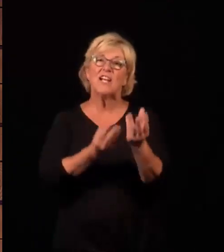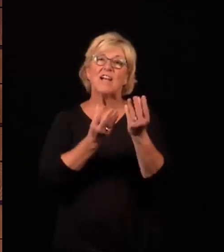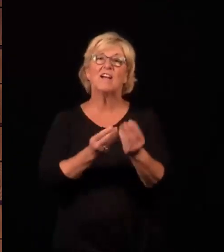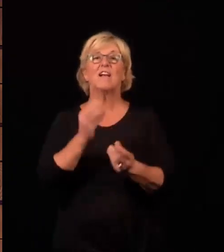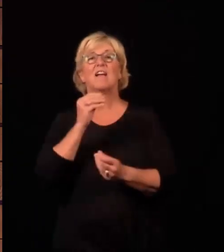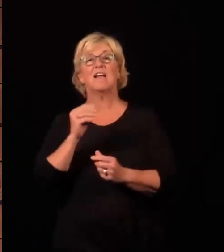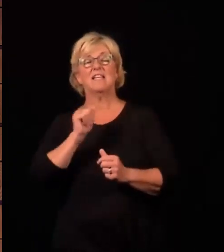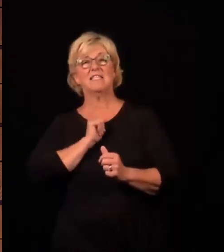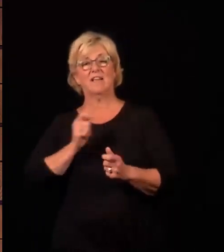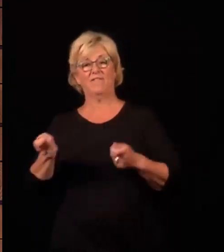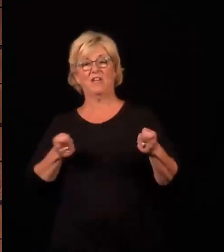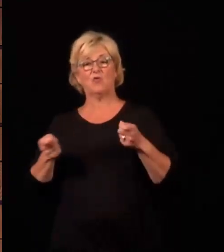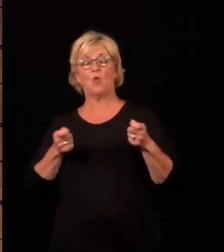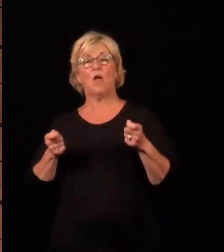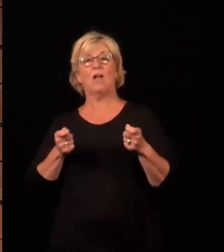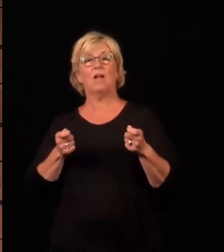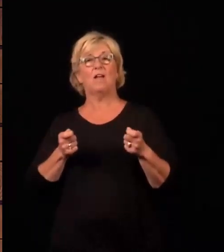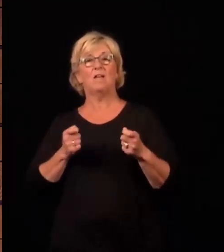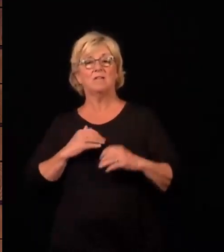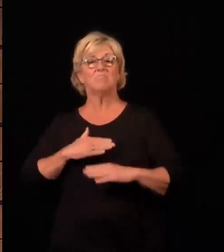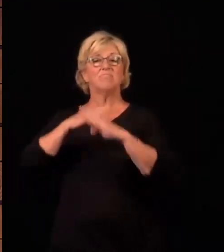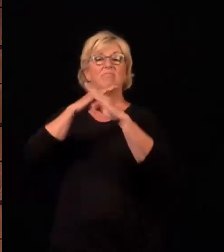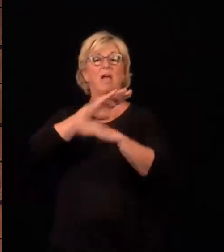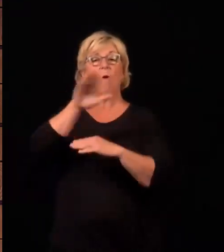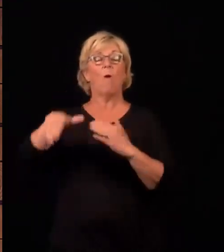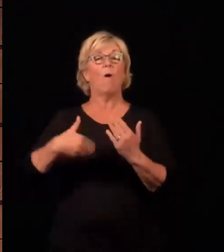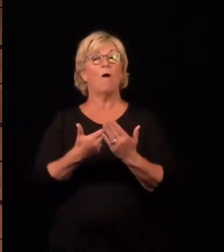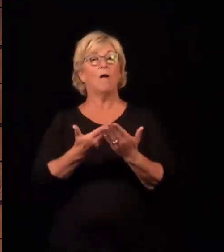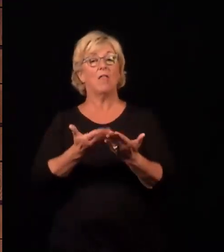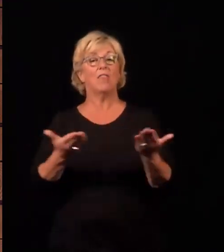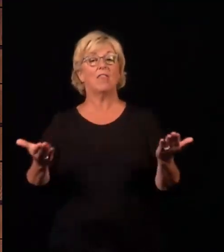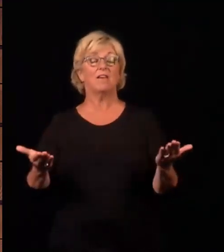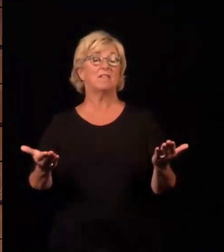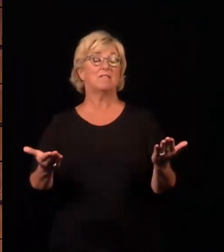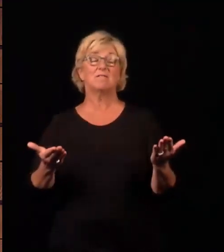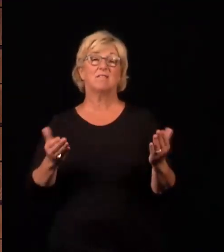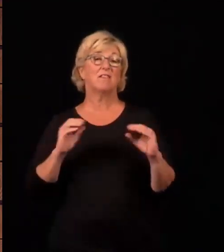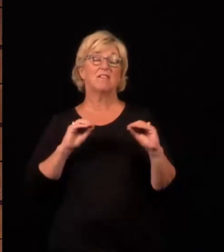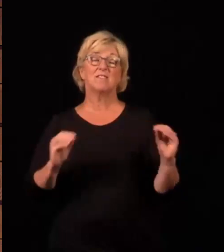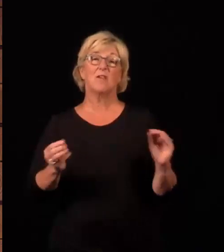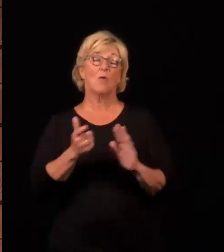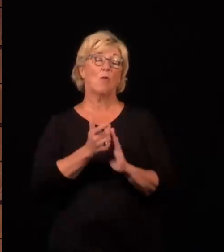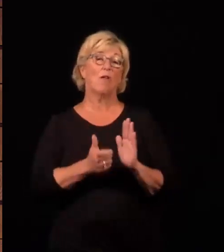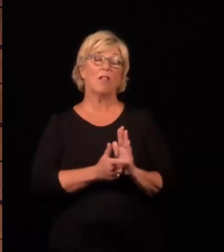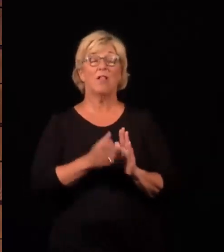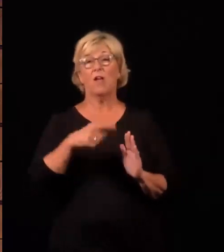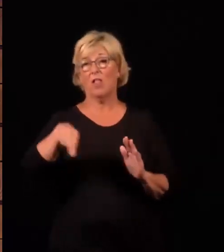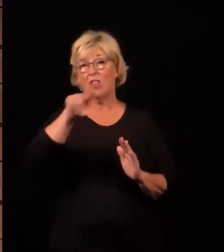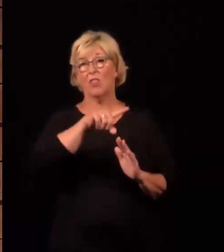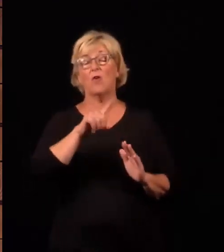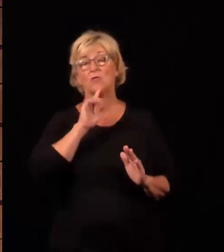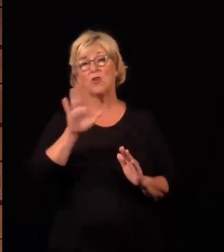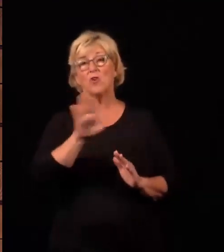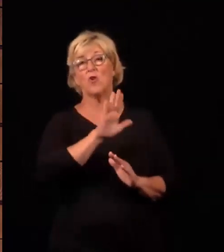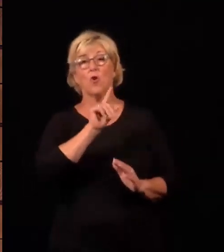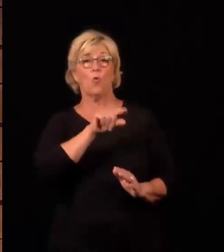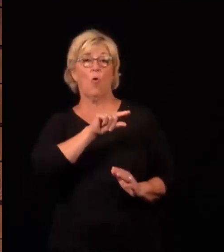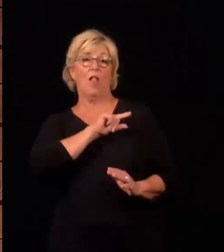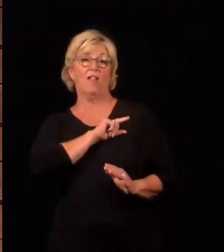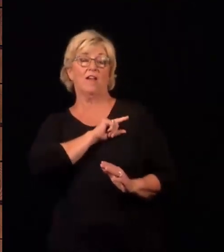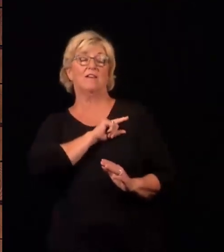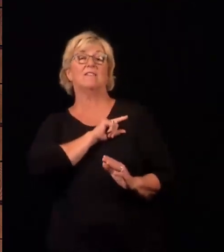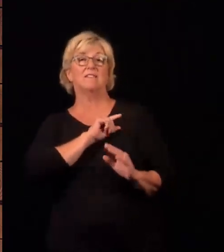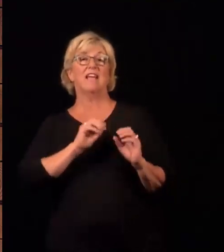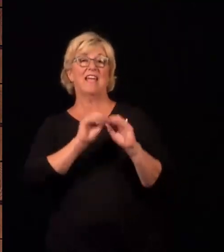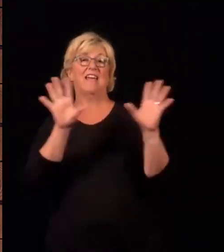and self-control. Against such things there is no law. May those be the qualities that are evident